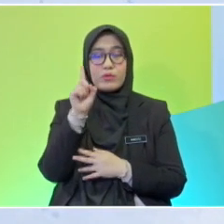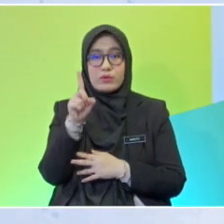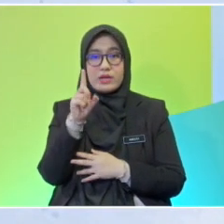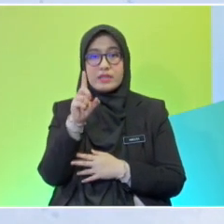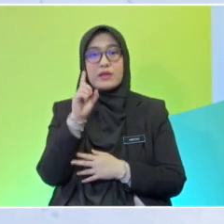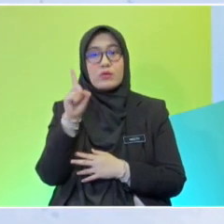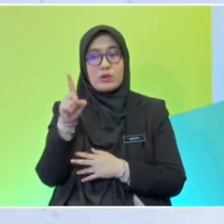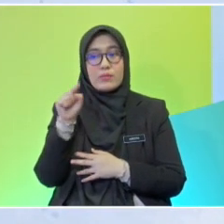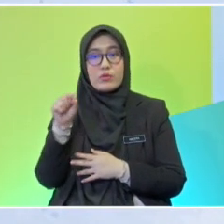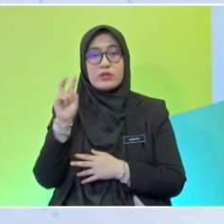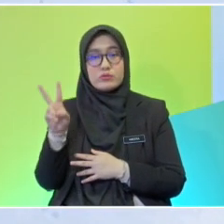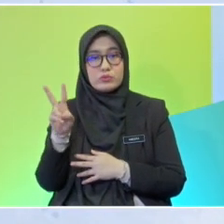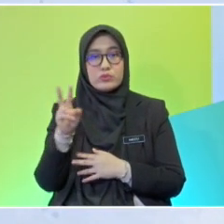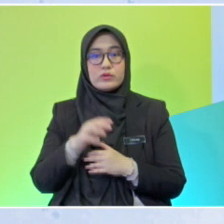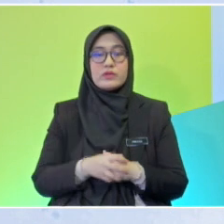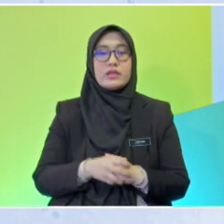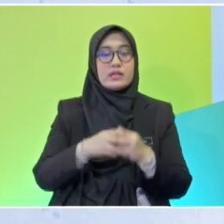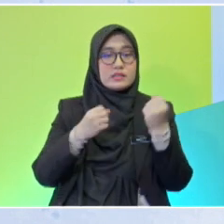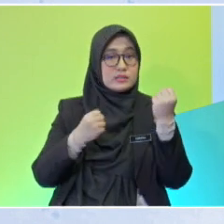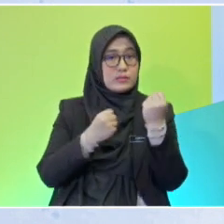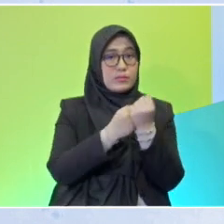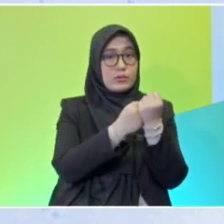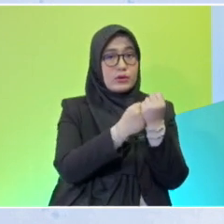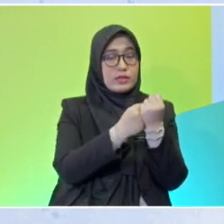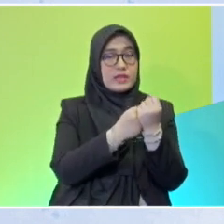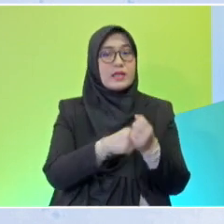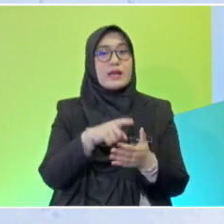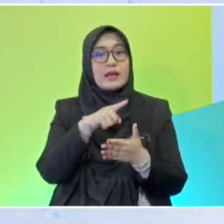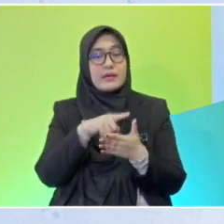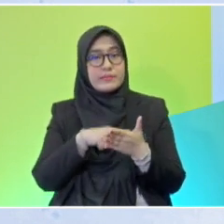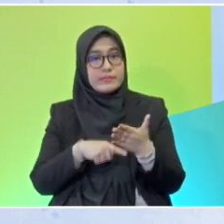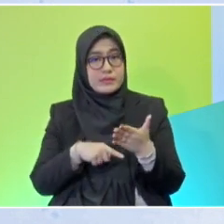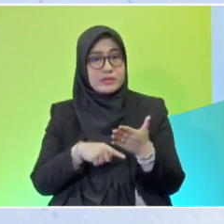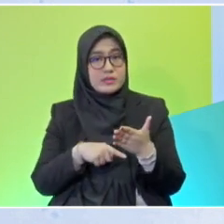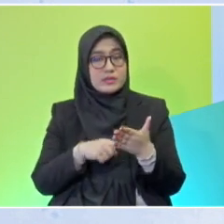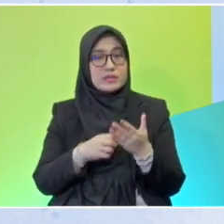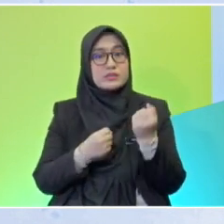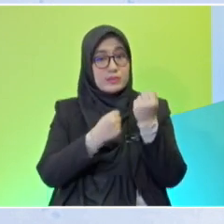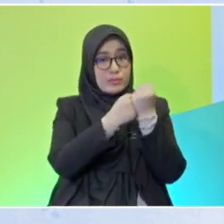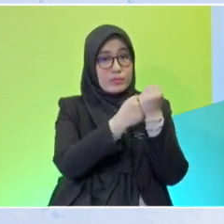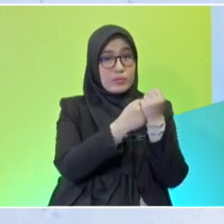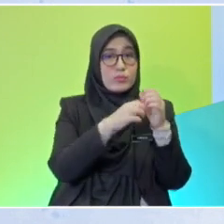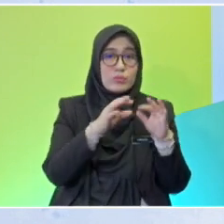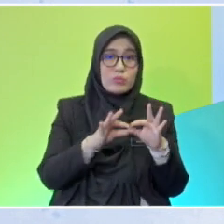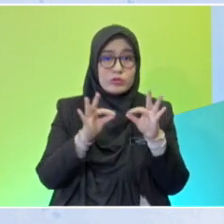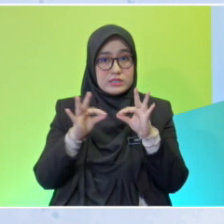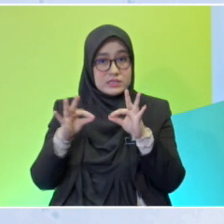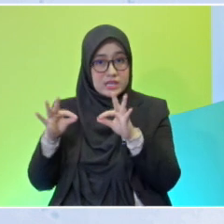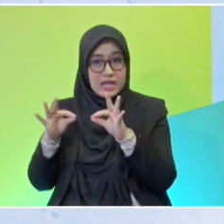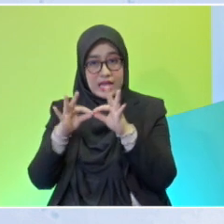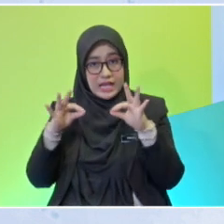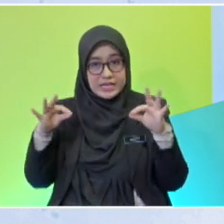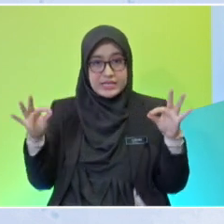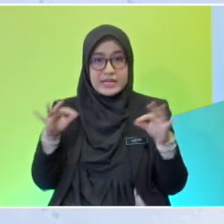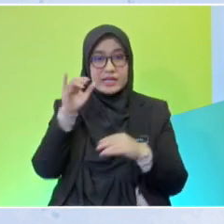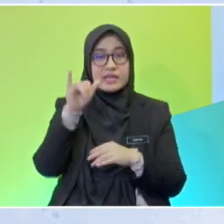with support the main idea of longer simple text. When we say longer simple text, what do we mean? We mean text